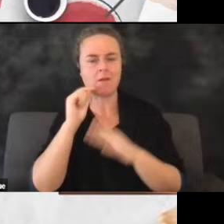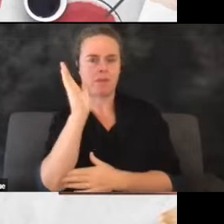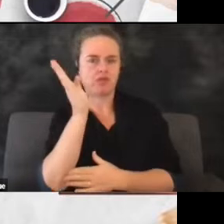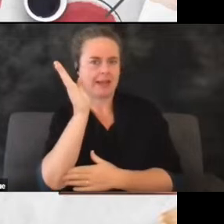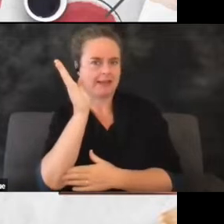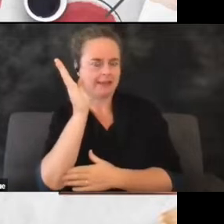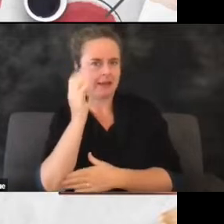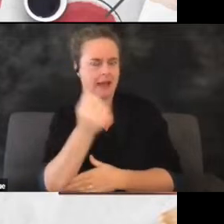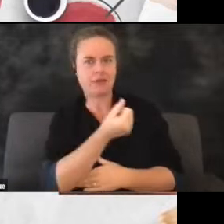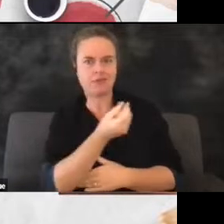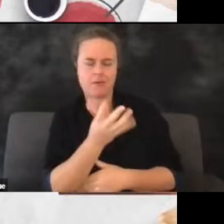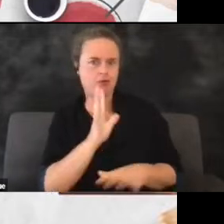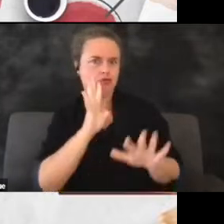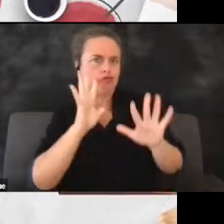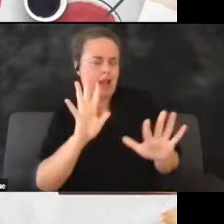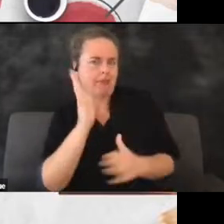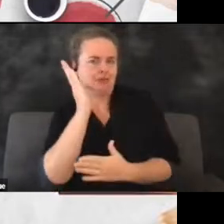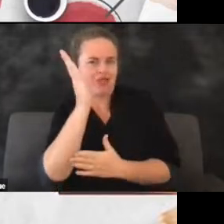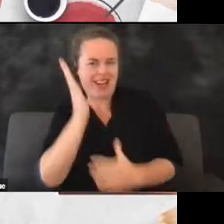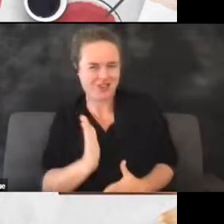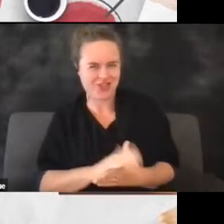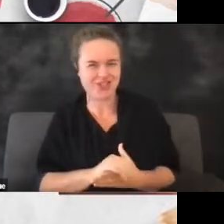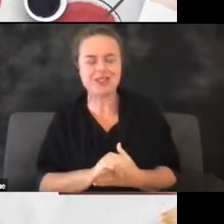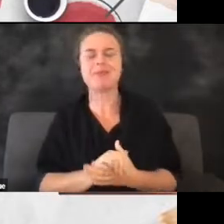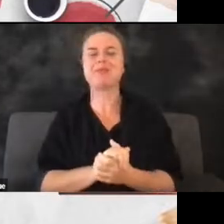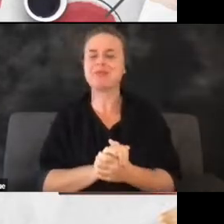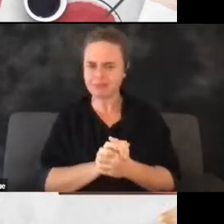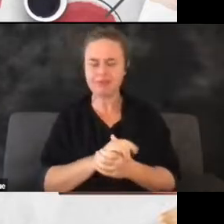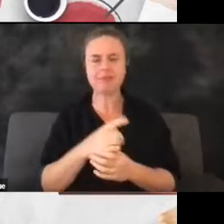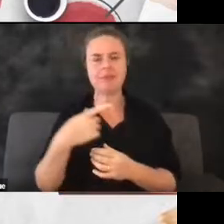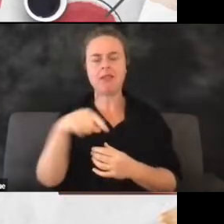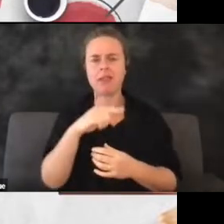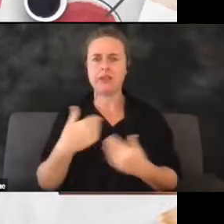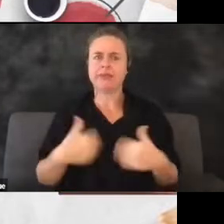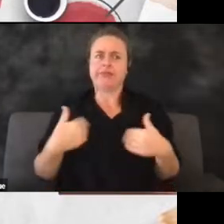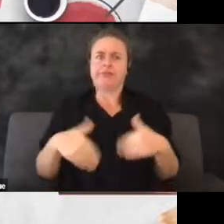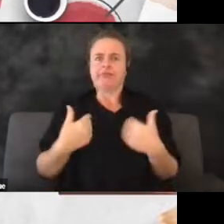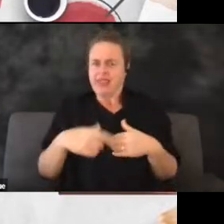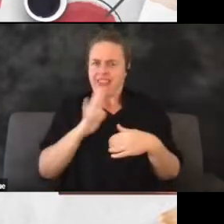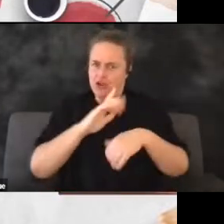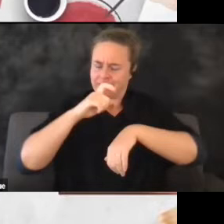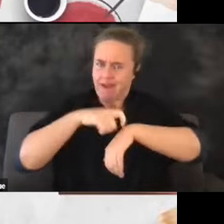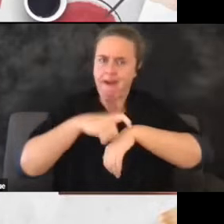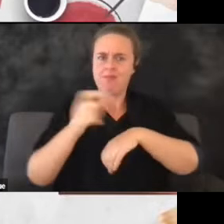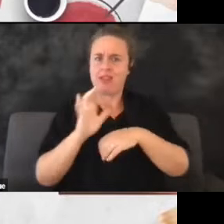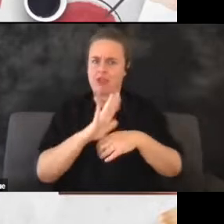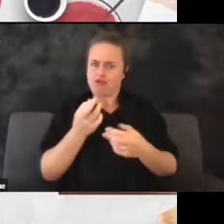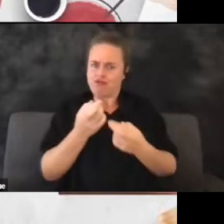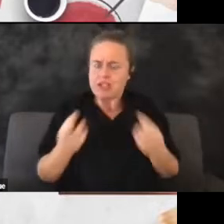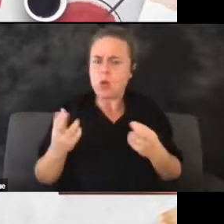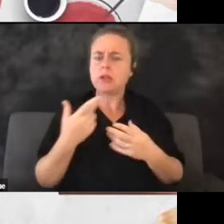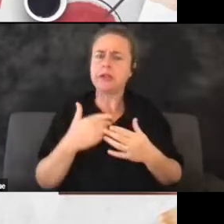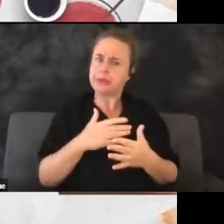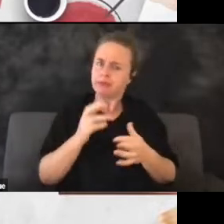great presenters today who have dedicated a tremendous amount of time and resources to preparing for our presentation